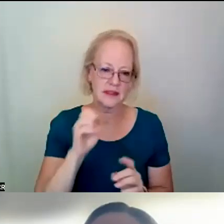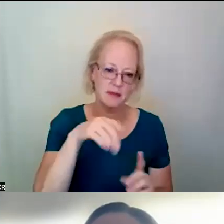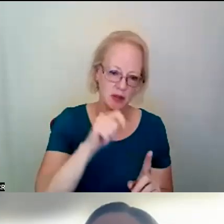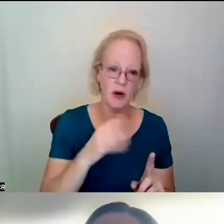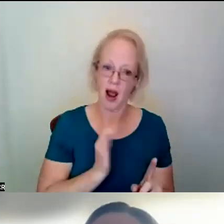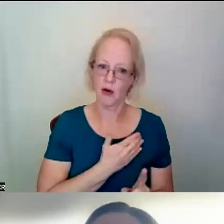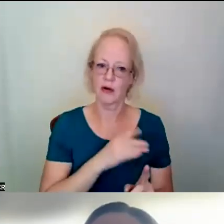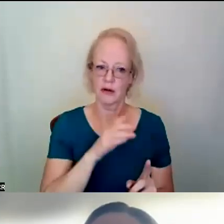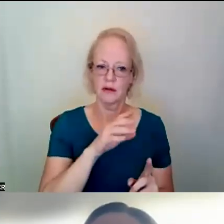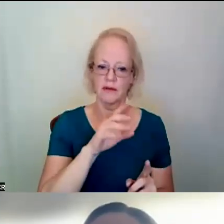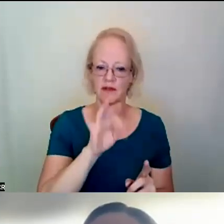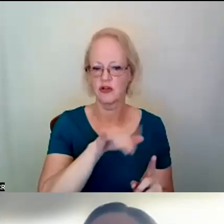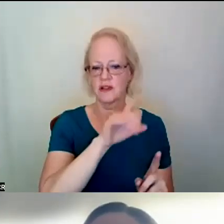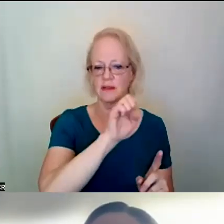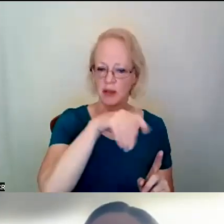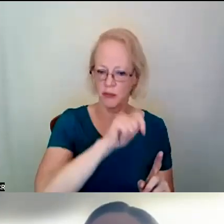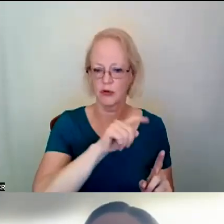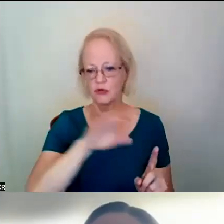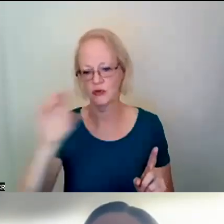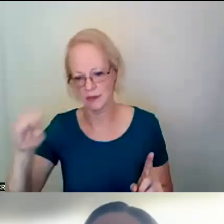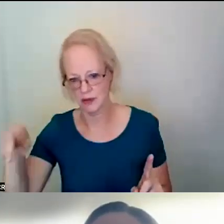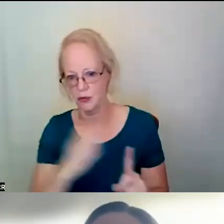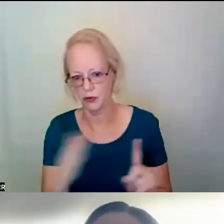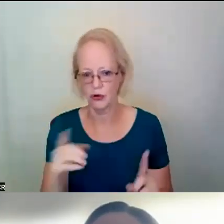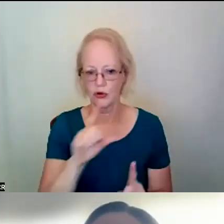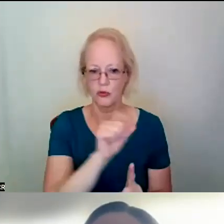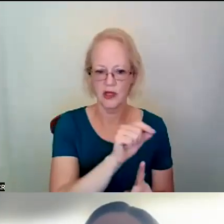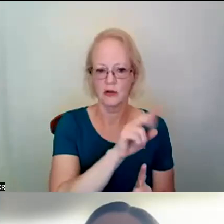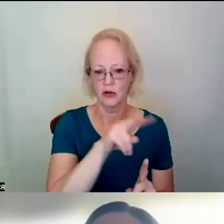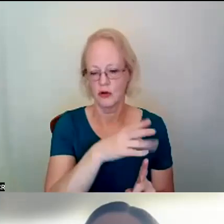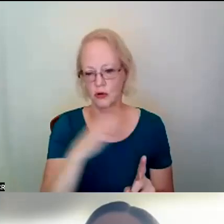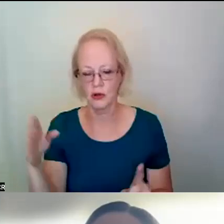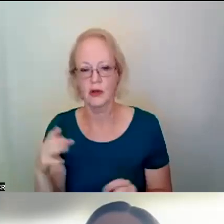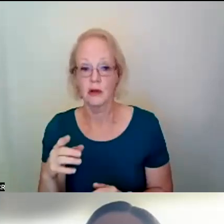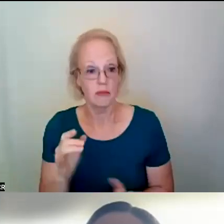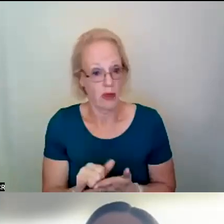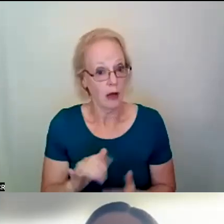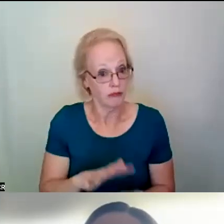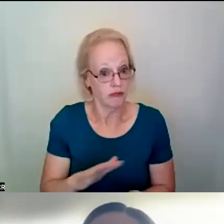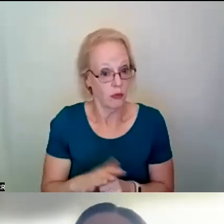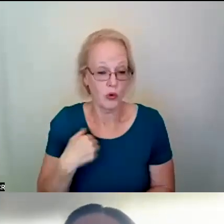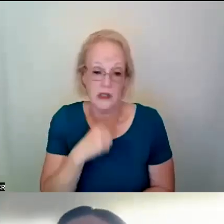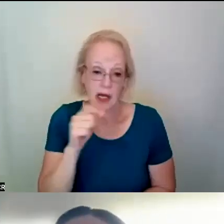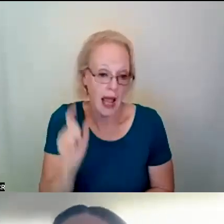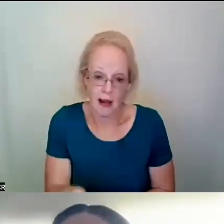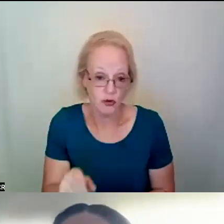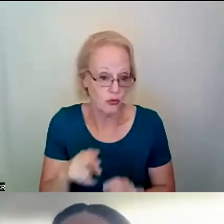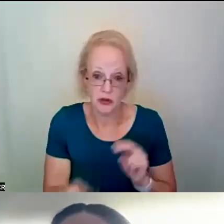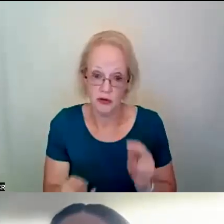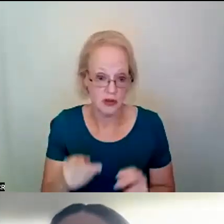September 2022, they were sufficient to allow us not to have to reduce the pensions.